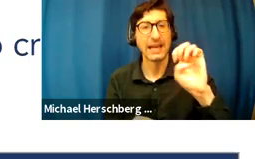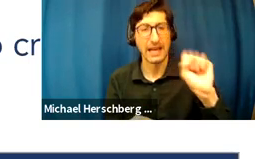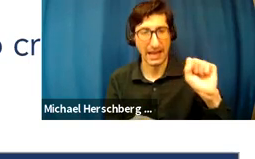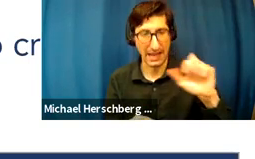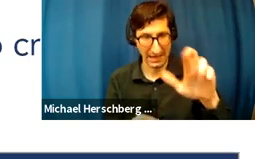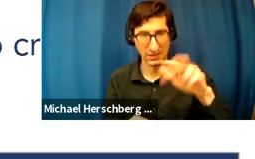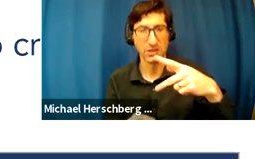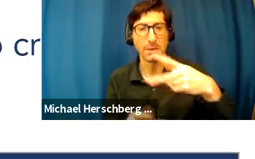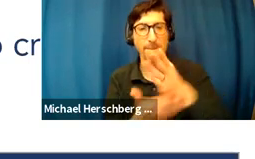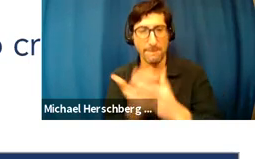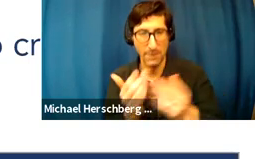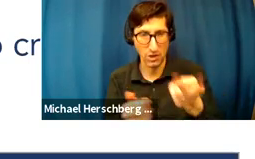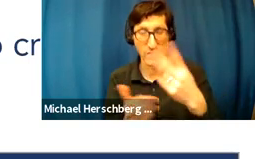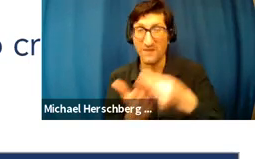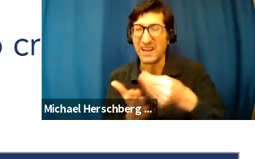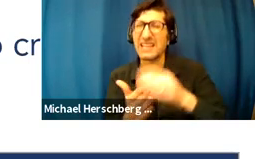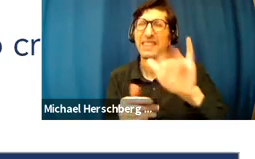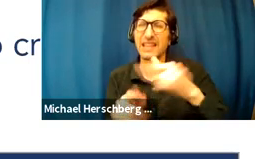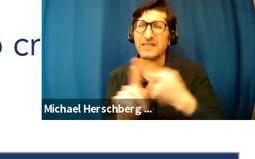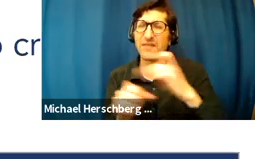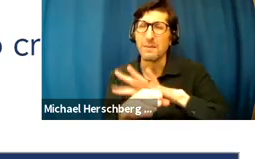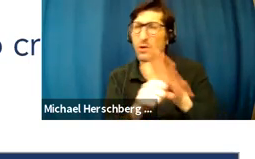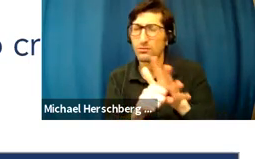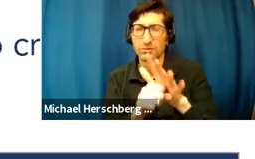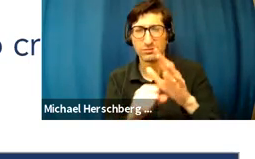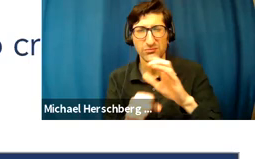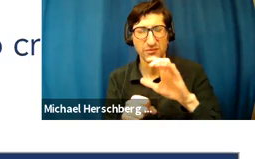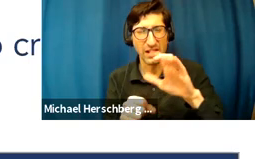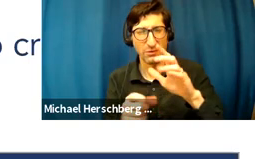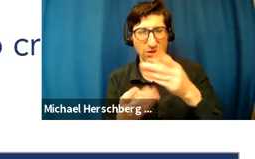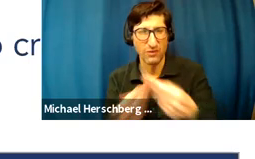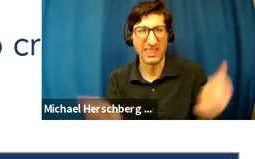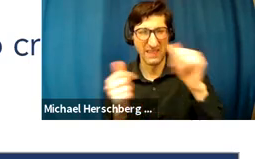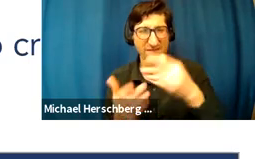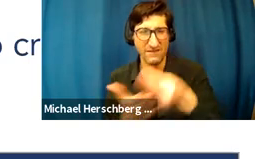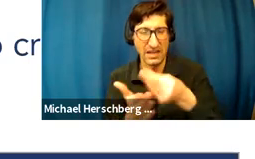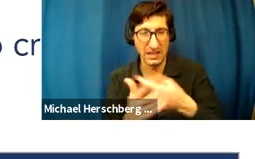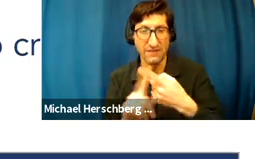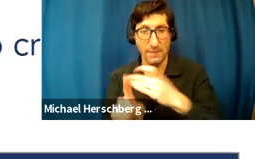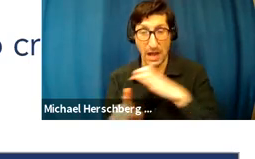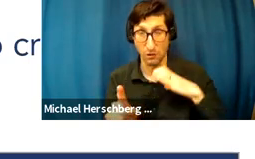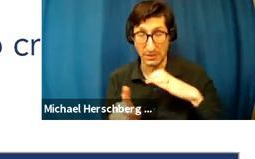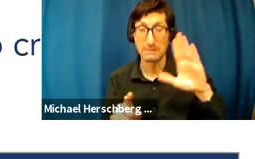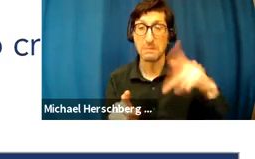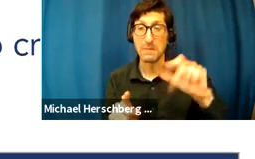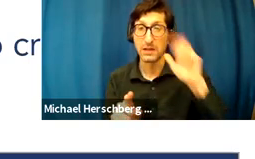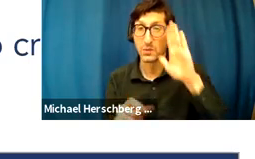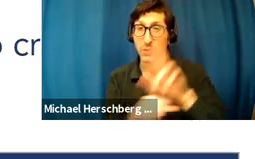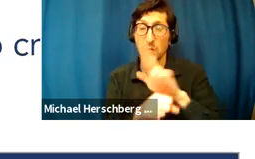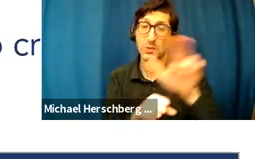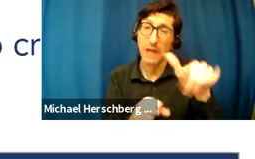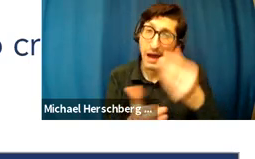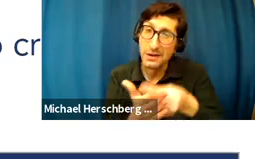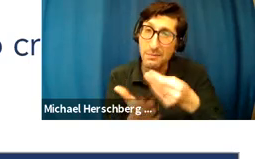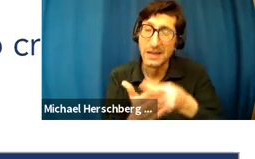Coronavirus Response and Relief Act passed by the United States Congress. BPS plans to use additional funds to address critical needs